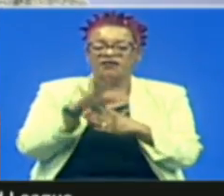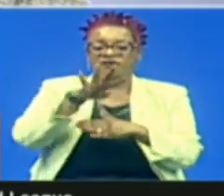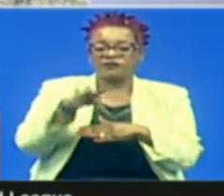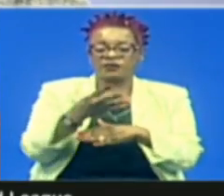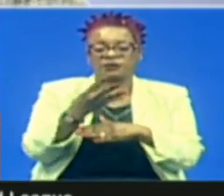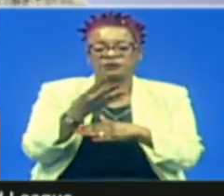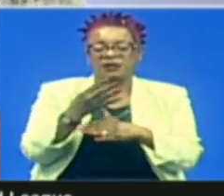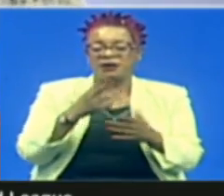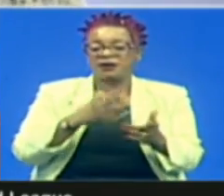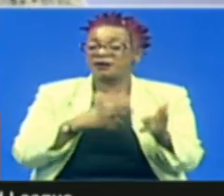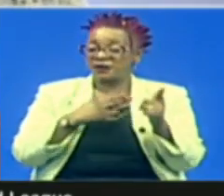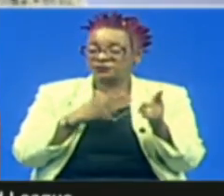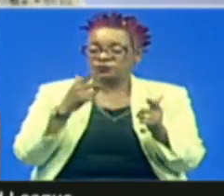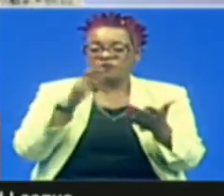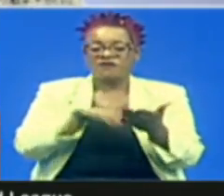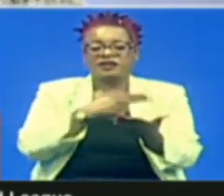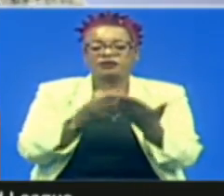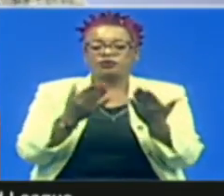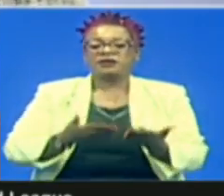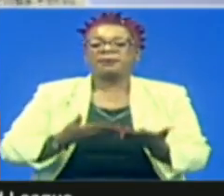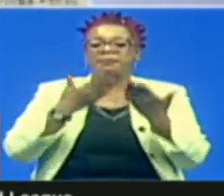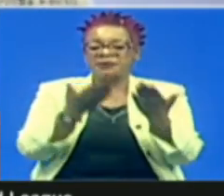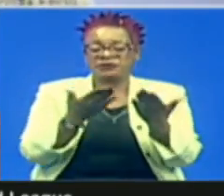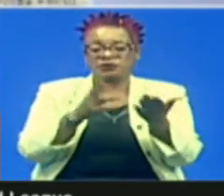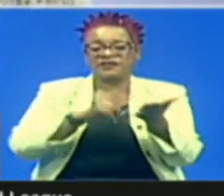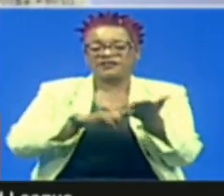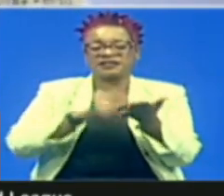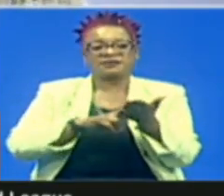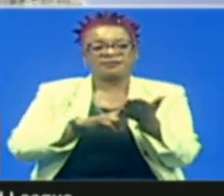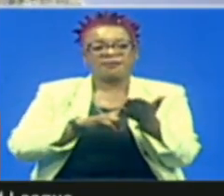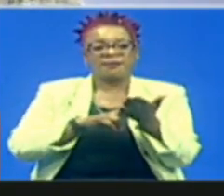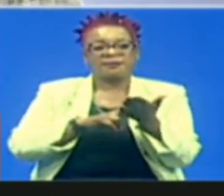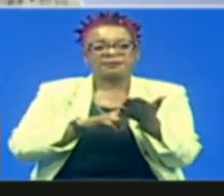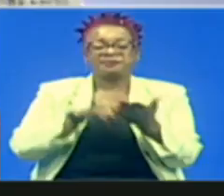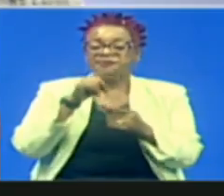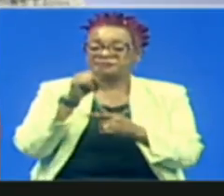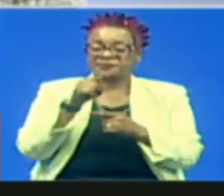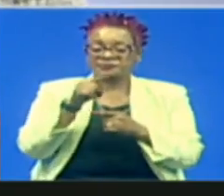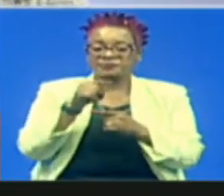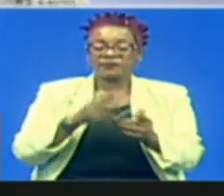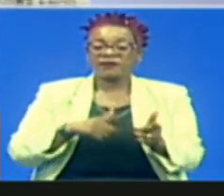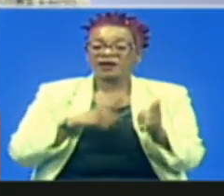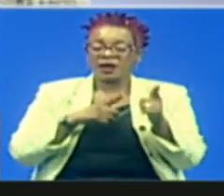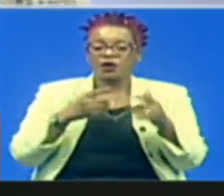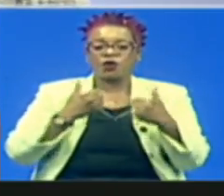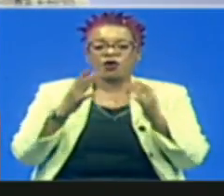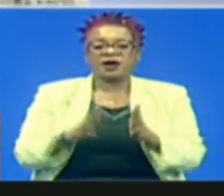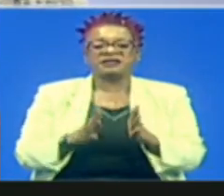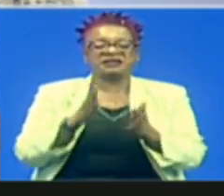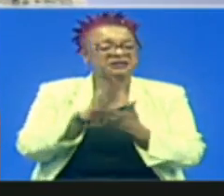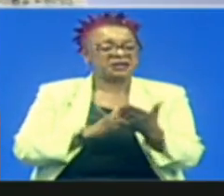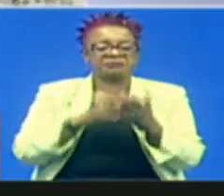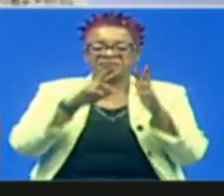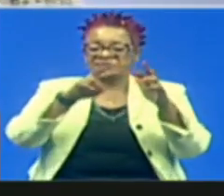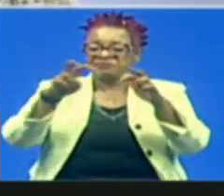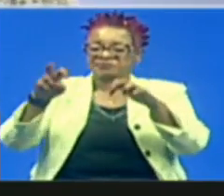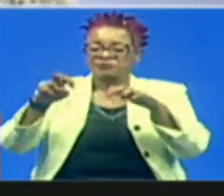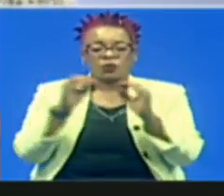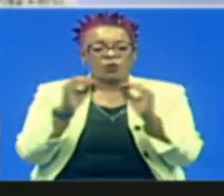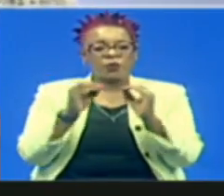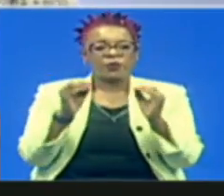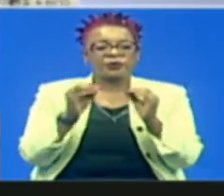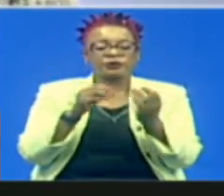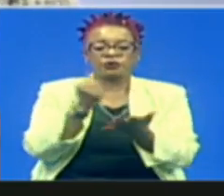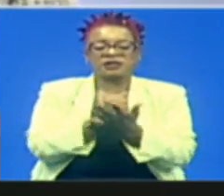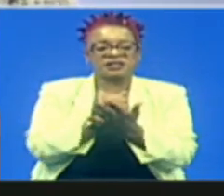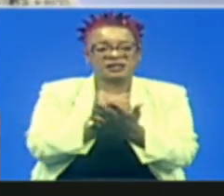gun holders who failed to submit to the vetting exercise. Well, these gun owners, some of whom cannot be traced, were given a week to register their